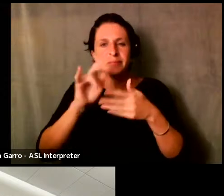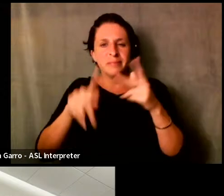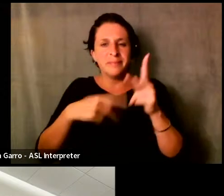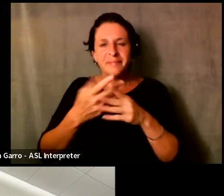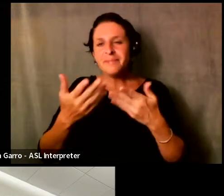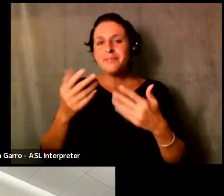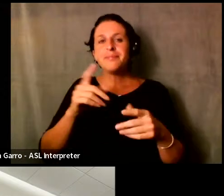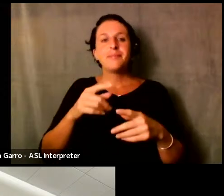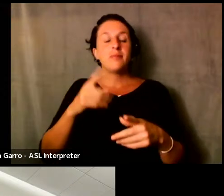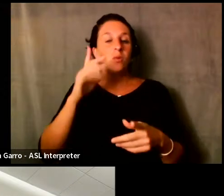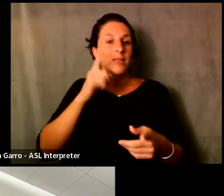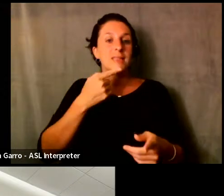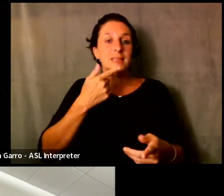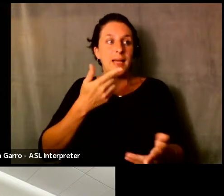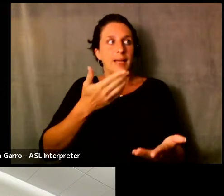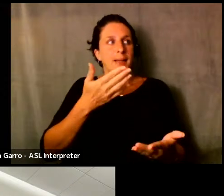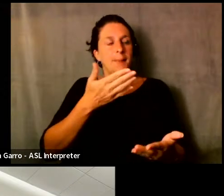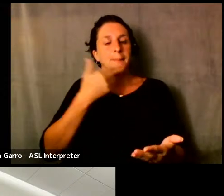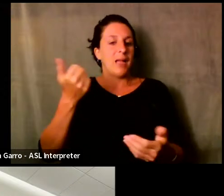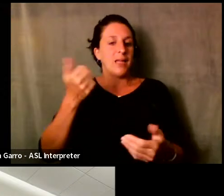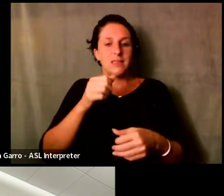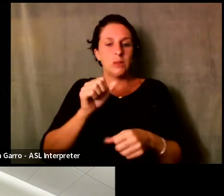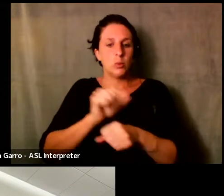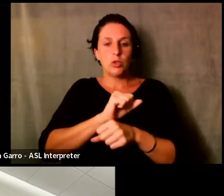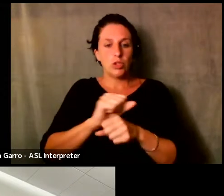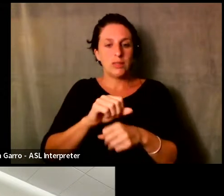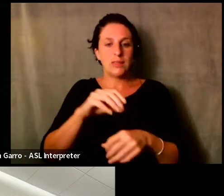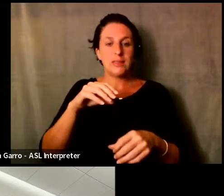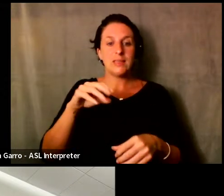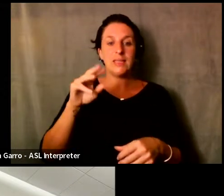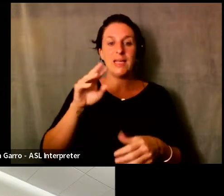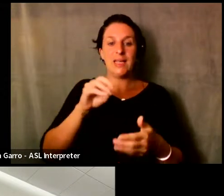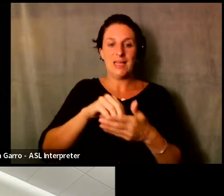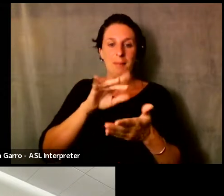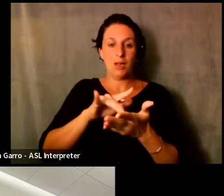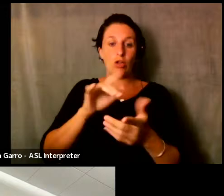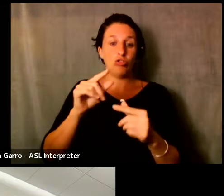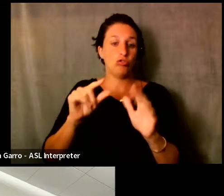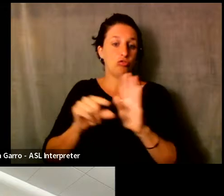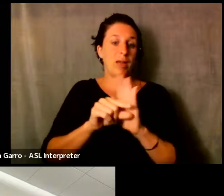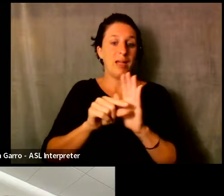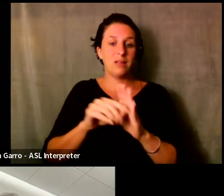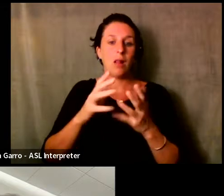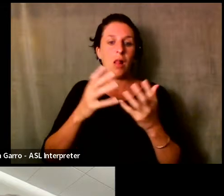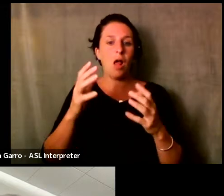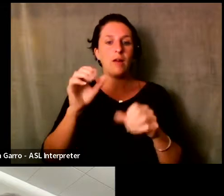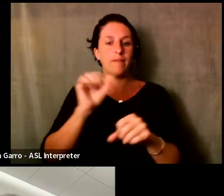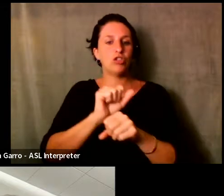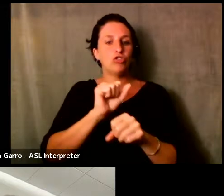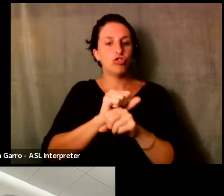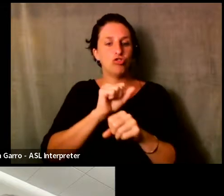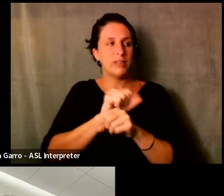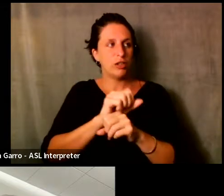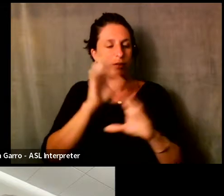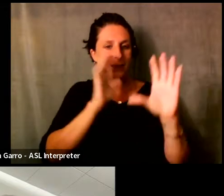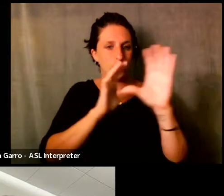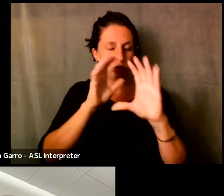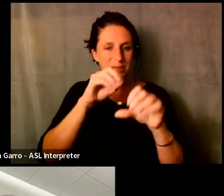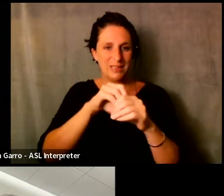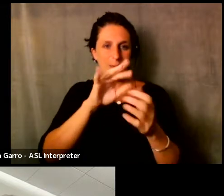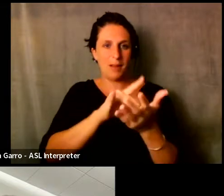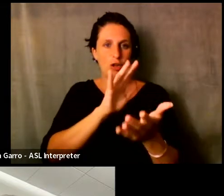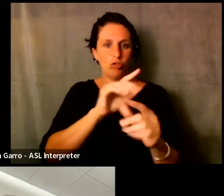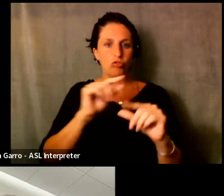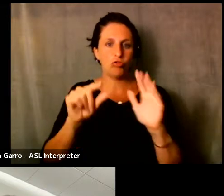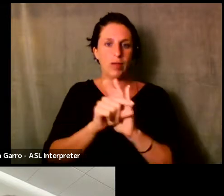be working best in the middle grades, and this is certainly not my big idea, but is a lot of career exploration in the middle grades. I mean, I think because